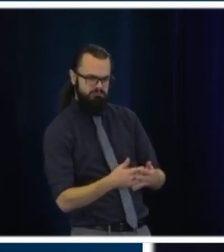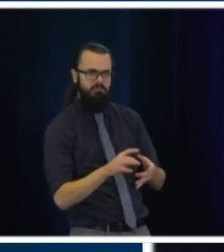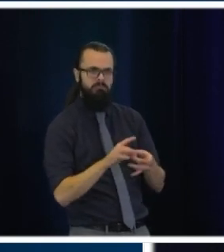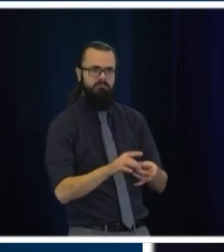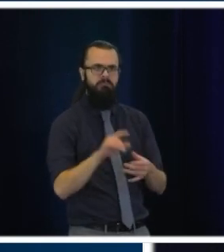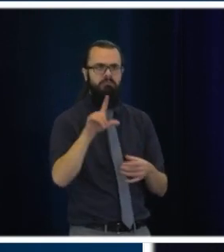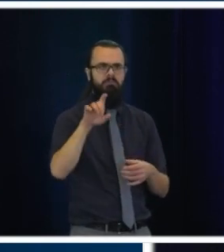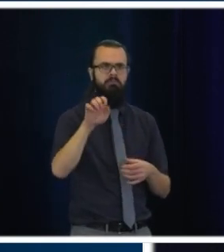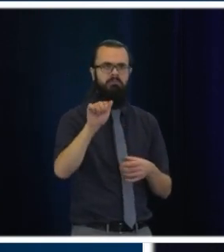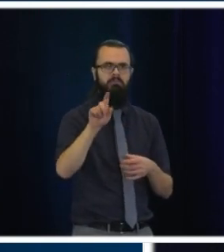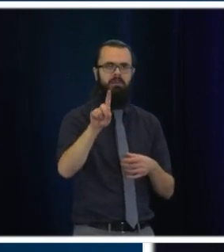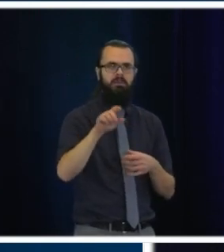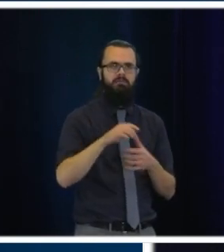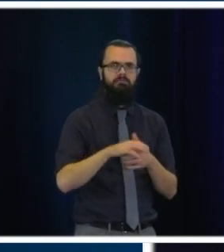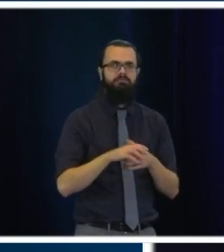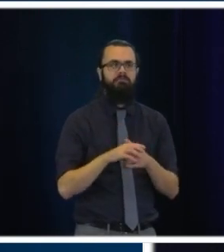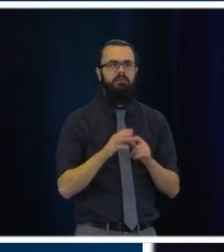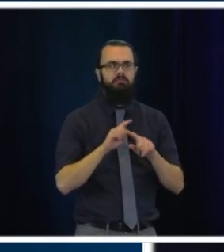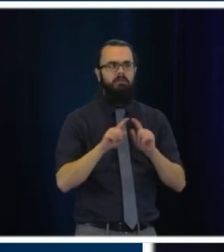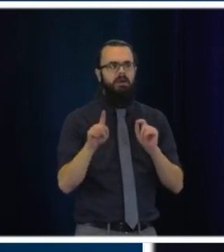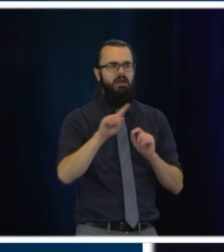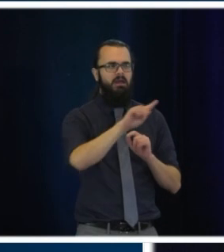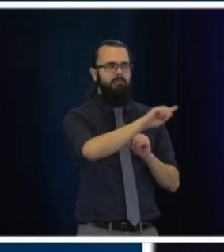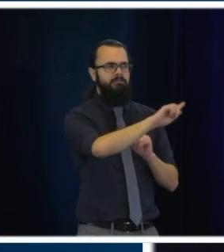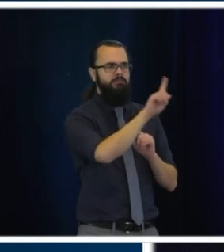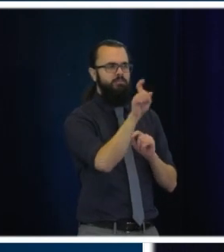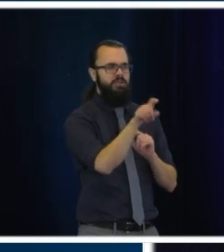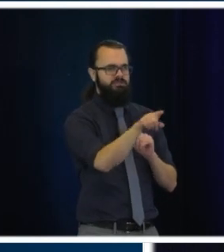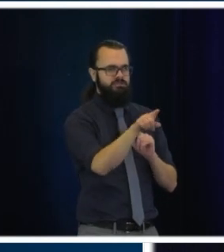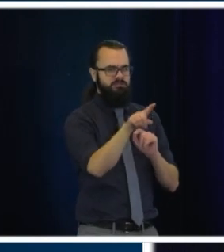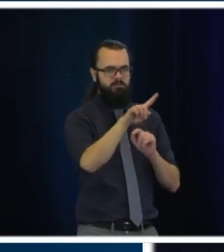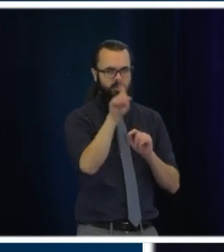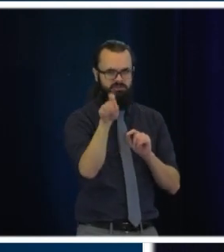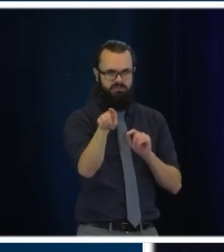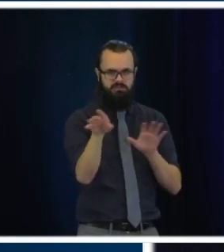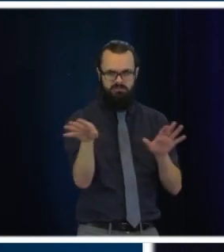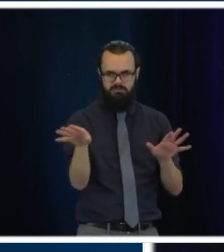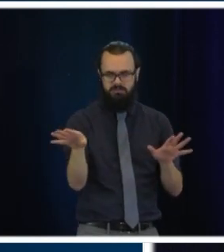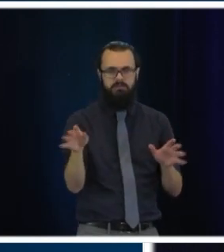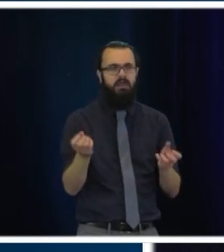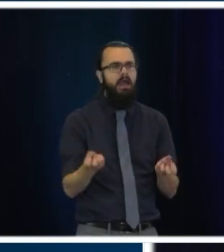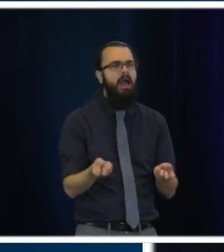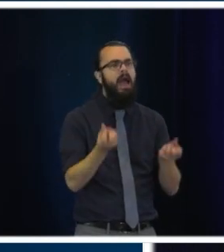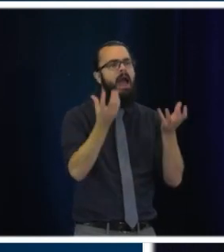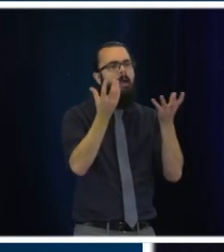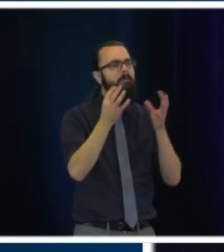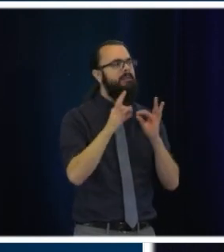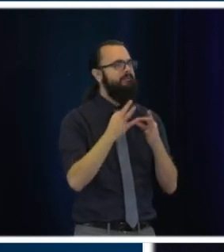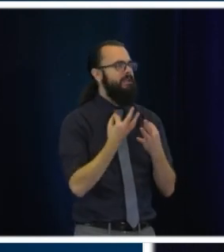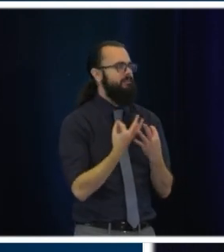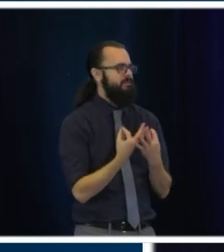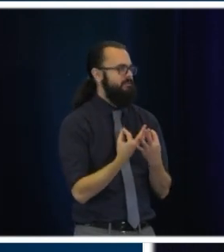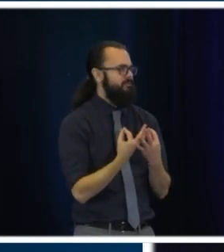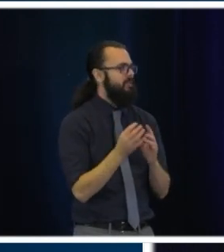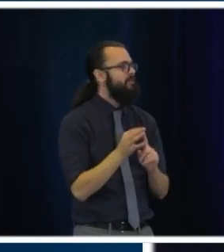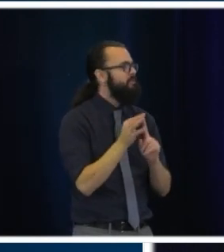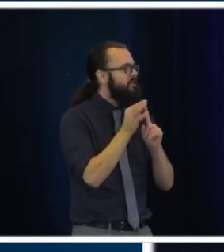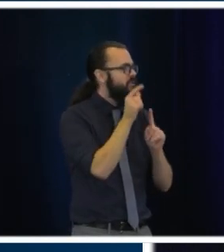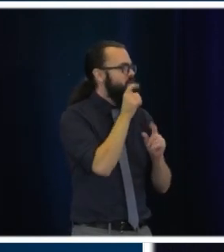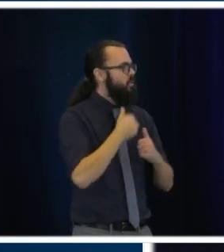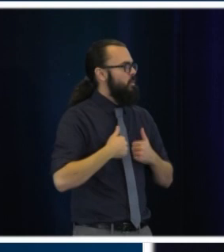How many families, particularly living in these neighborhoods, actually go to their well child visit?